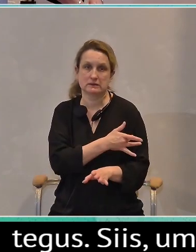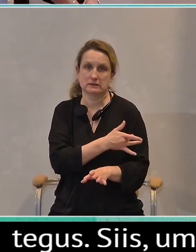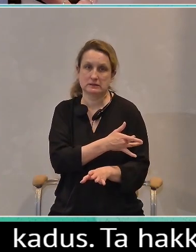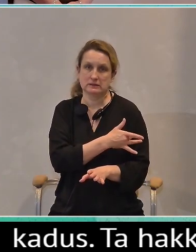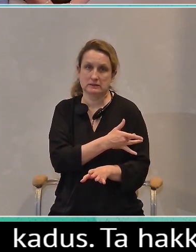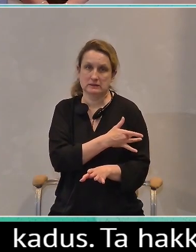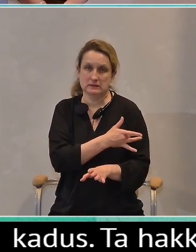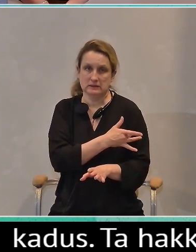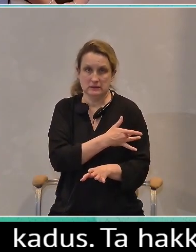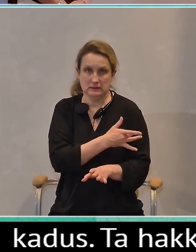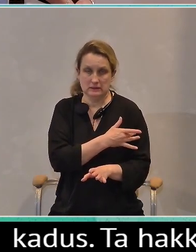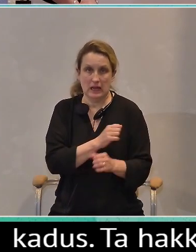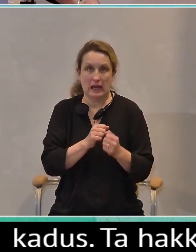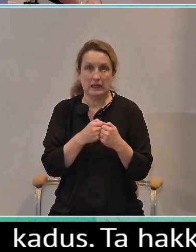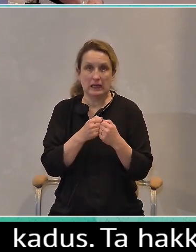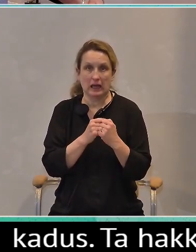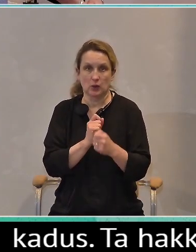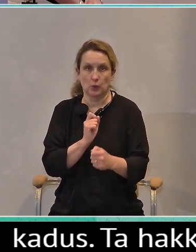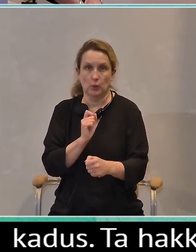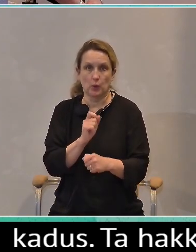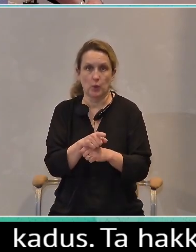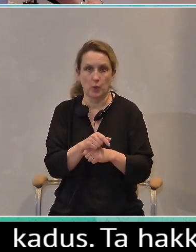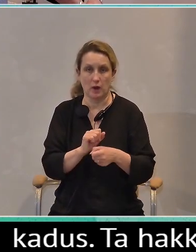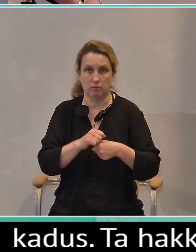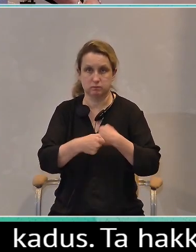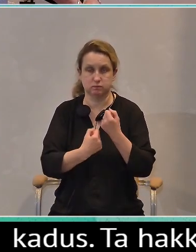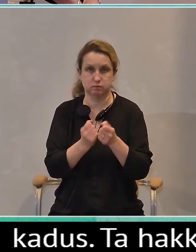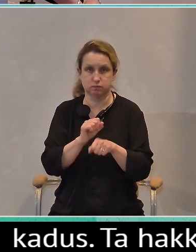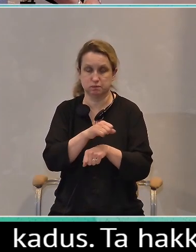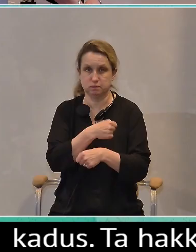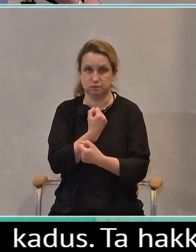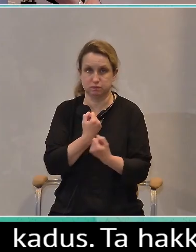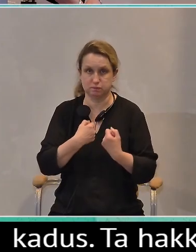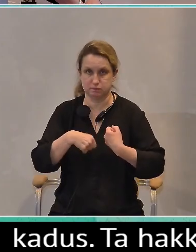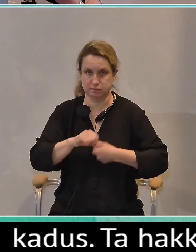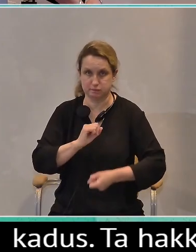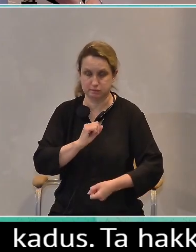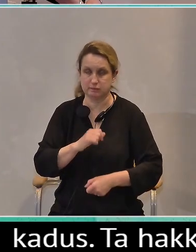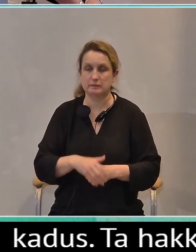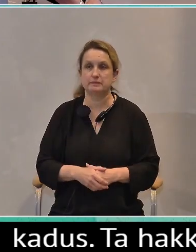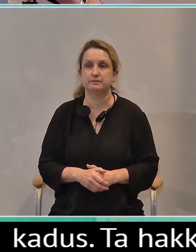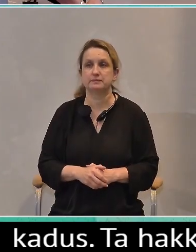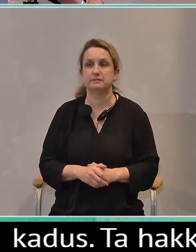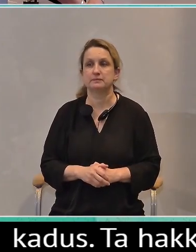walking. She had weak muscle tone, hypermobile joints.